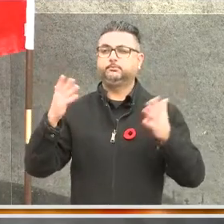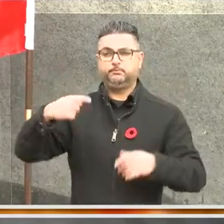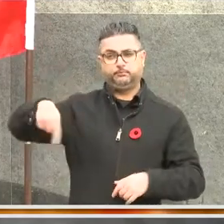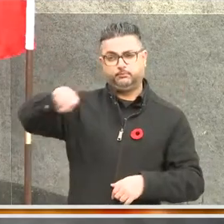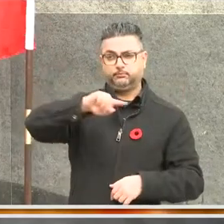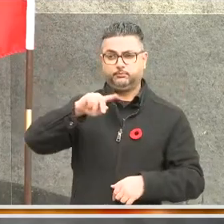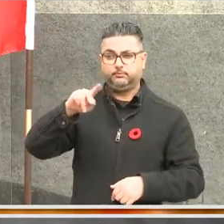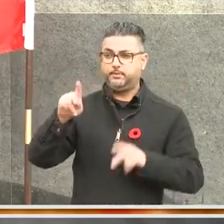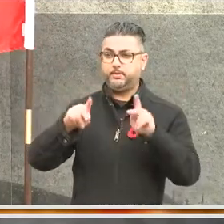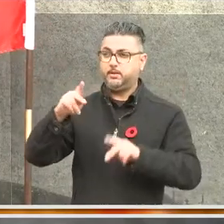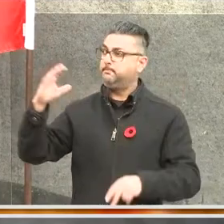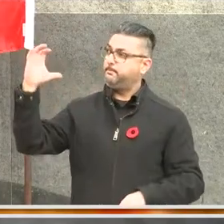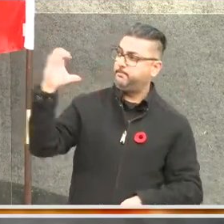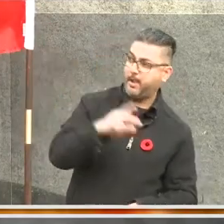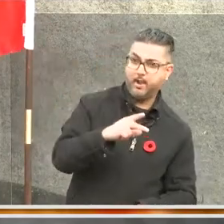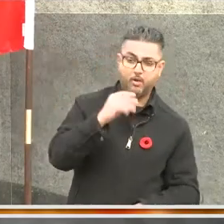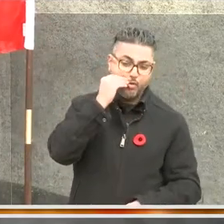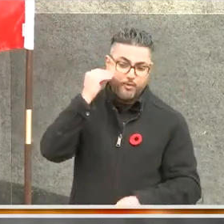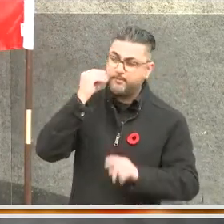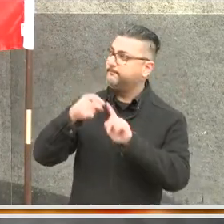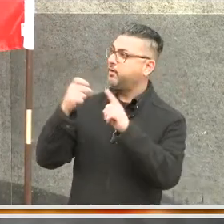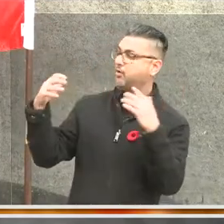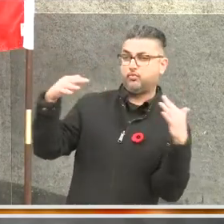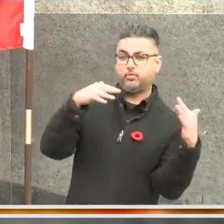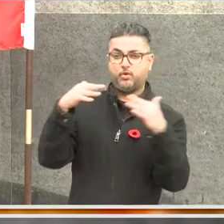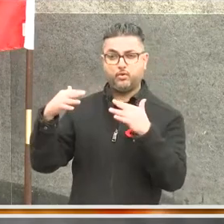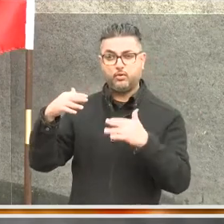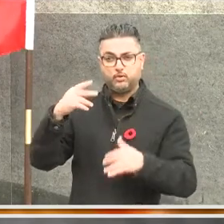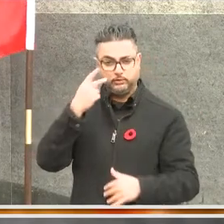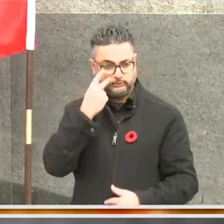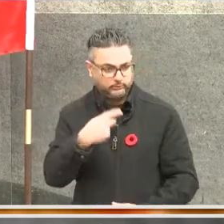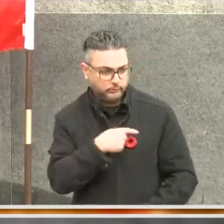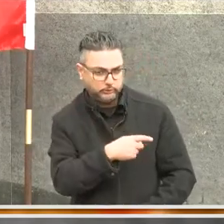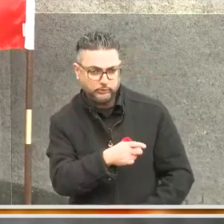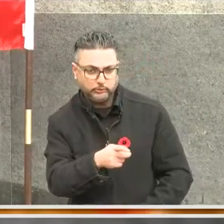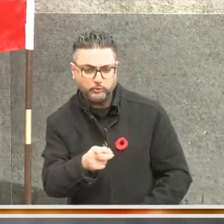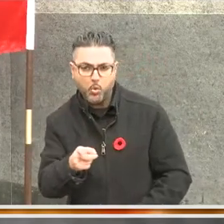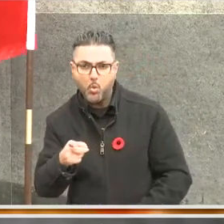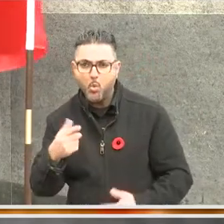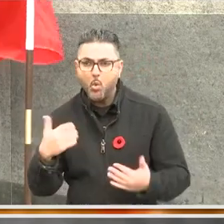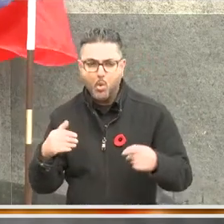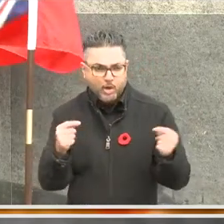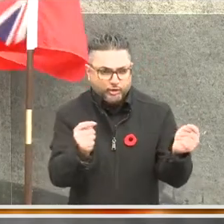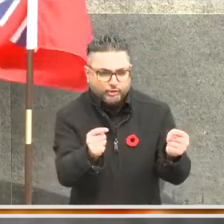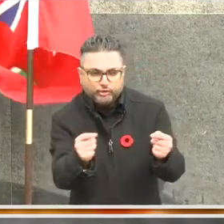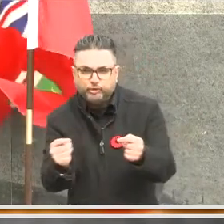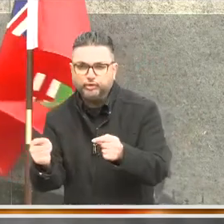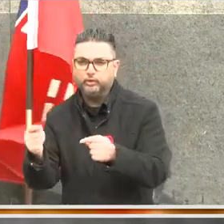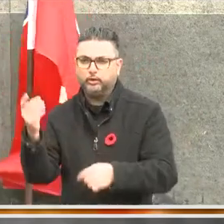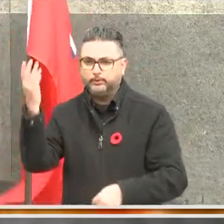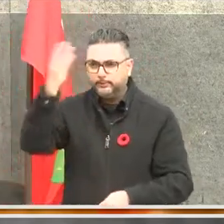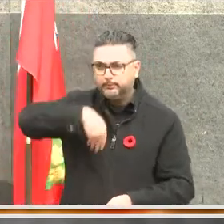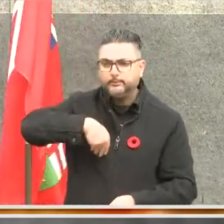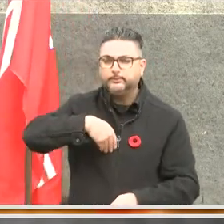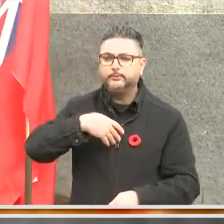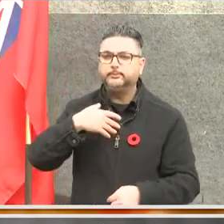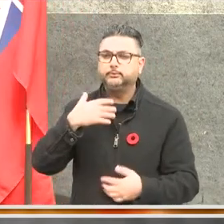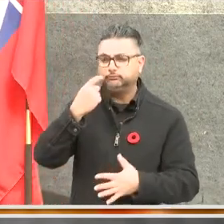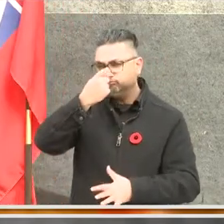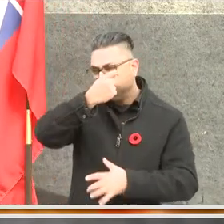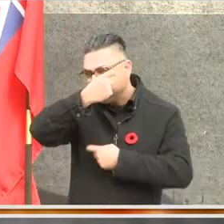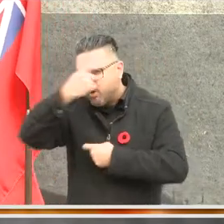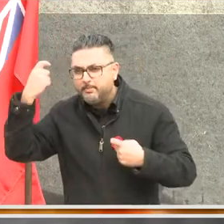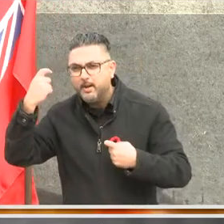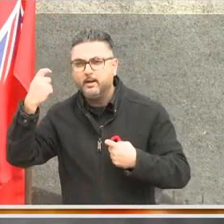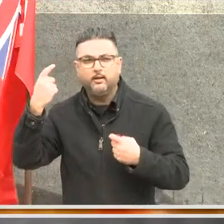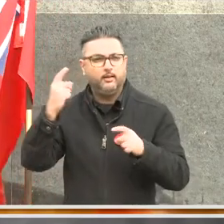Afghanistan, many with visible and invisible injuries, and many of whom continue to serve in the Canadian Armed